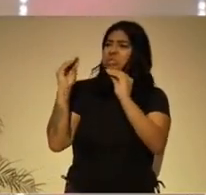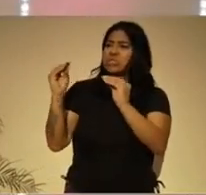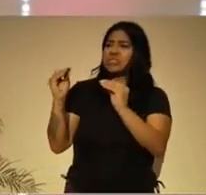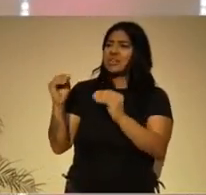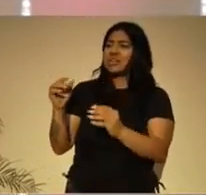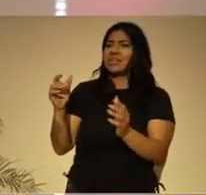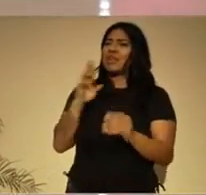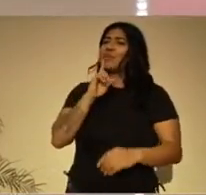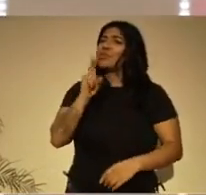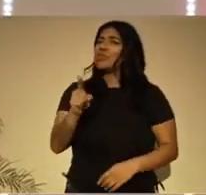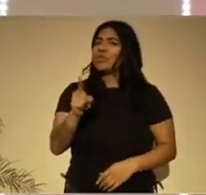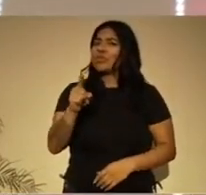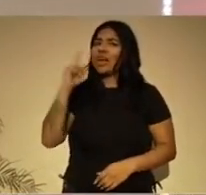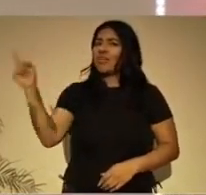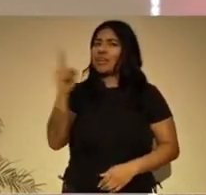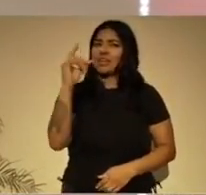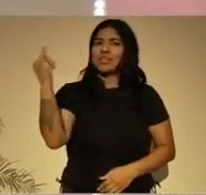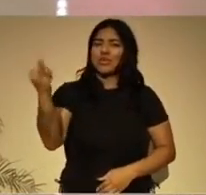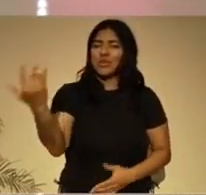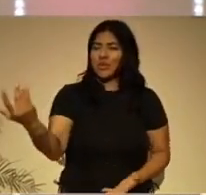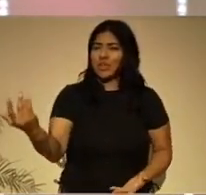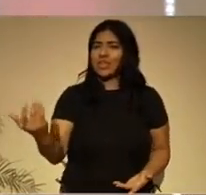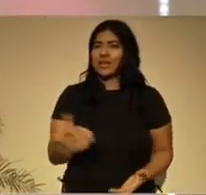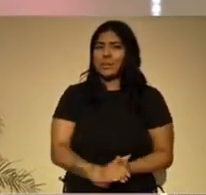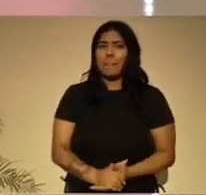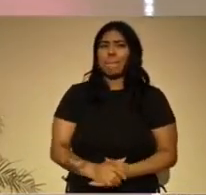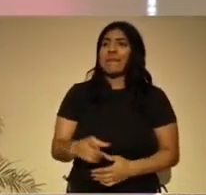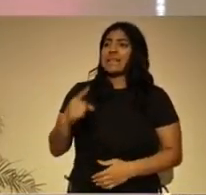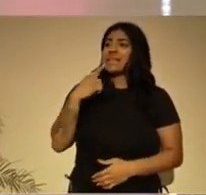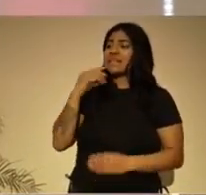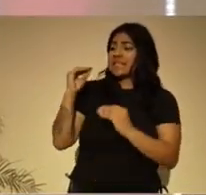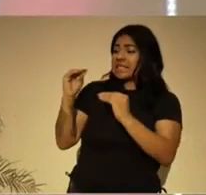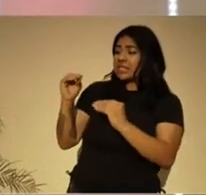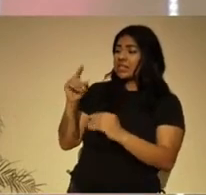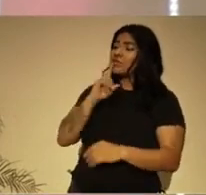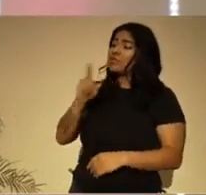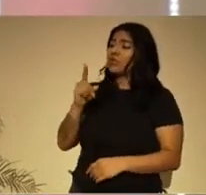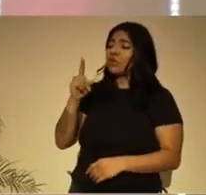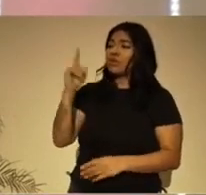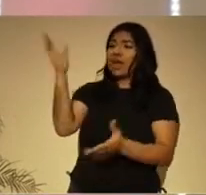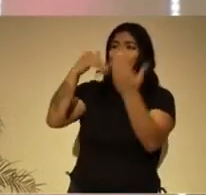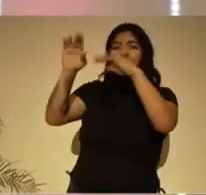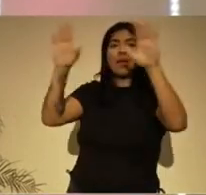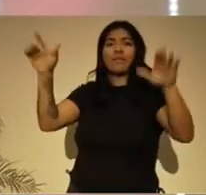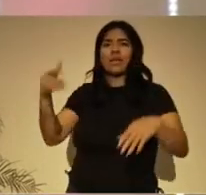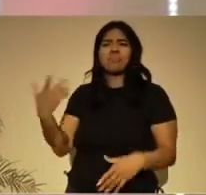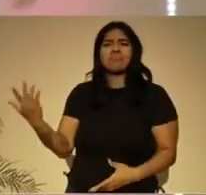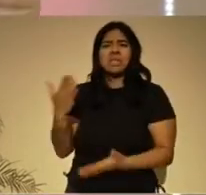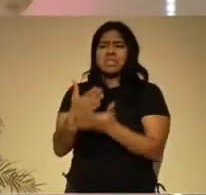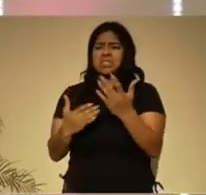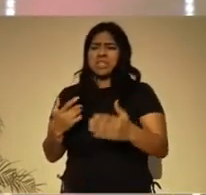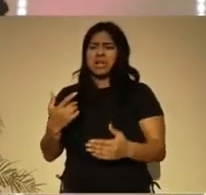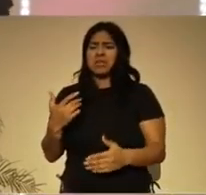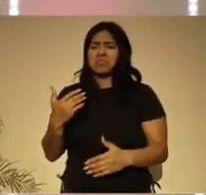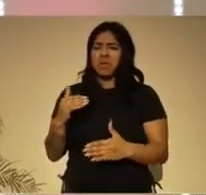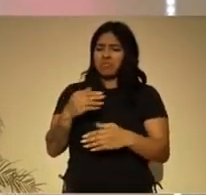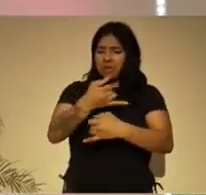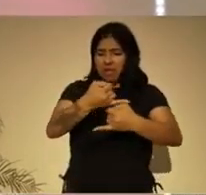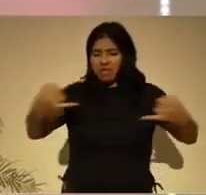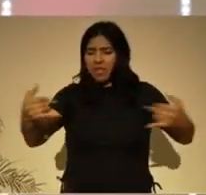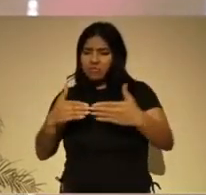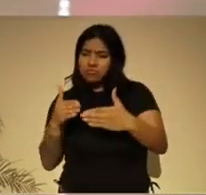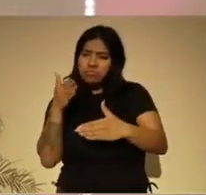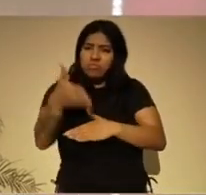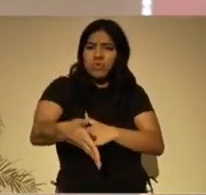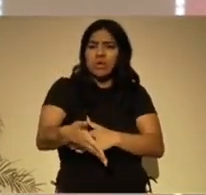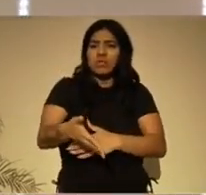truths of eternity here. He's teaching the truths of heaven. He's saying, hey, some of us have overstepped some lines. Some